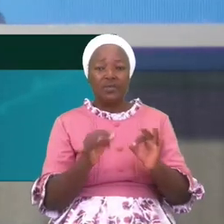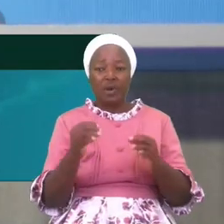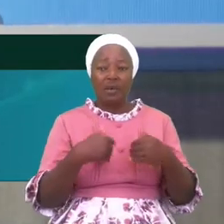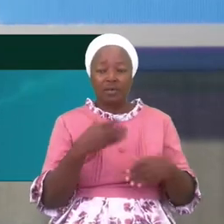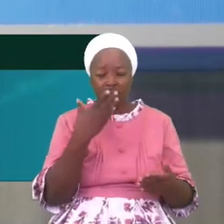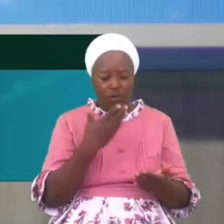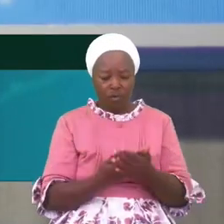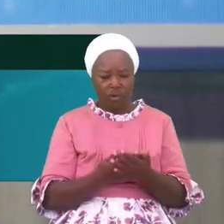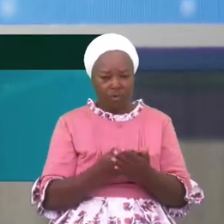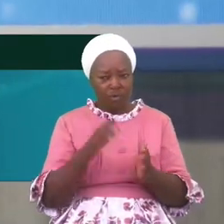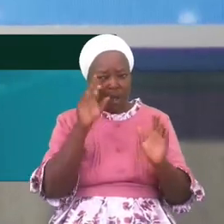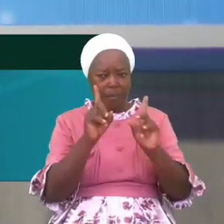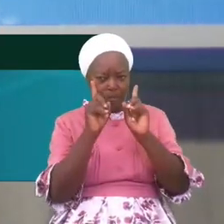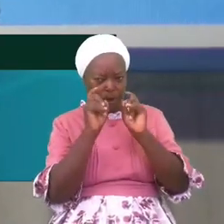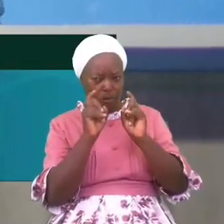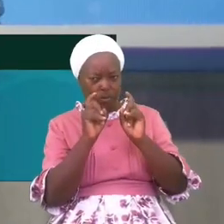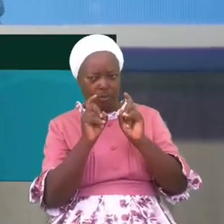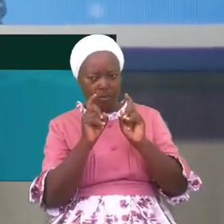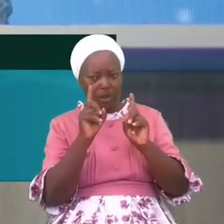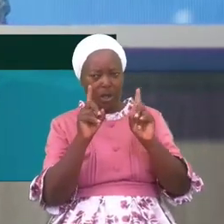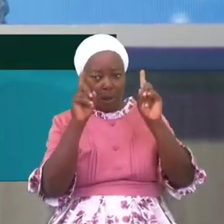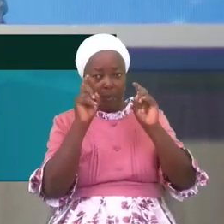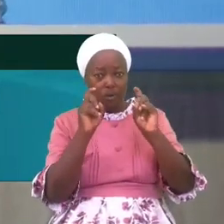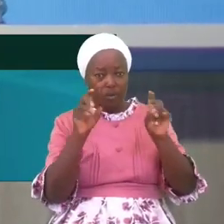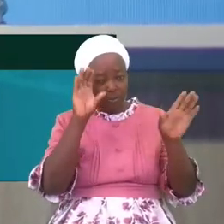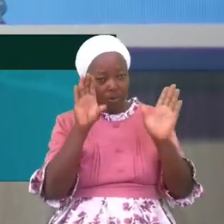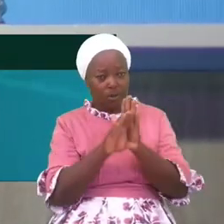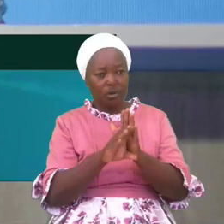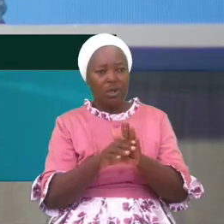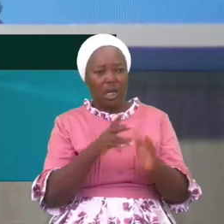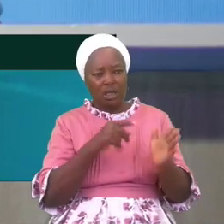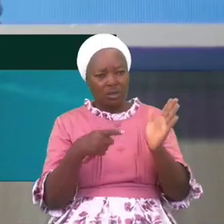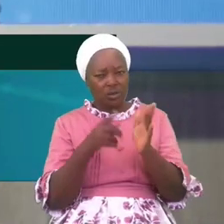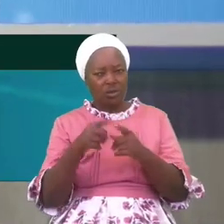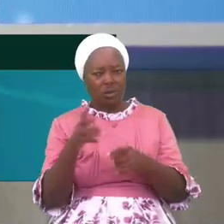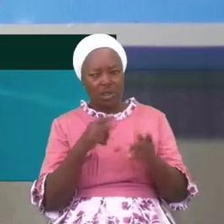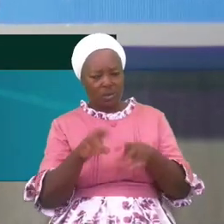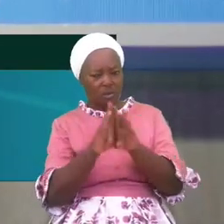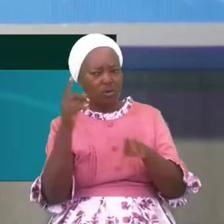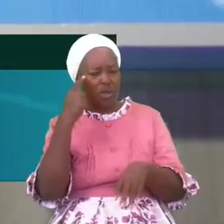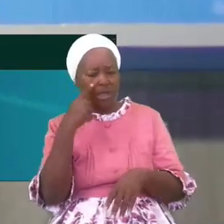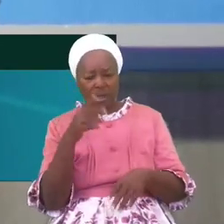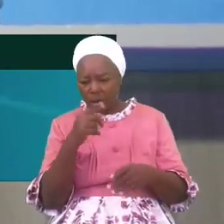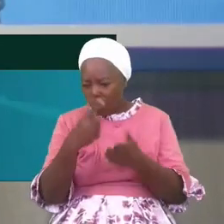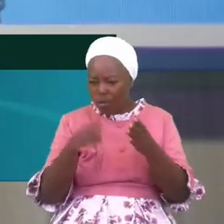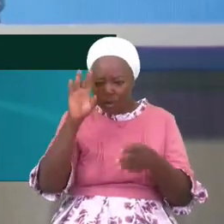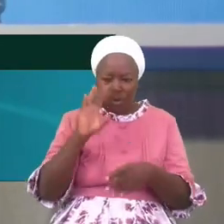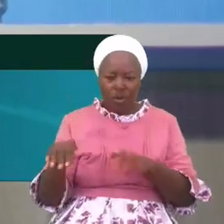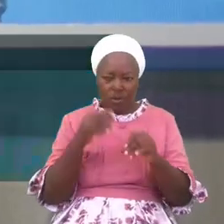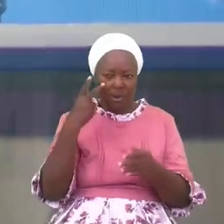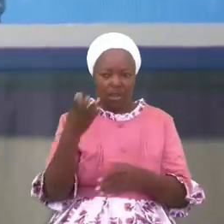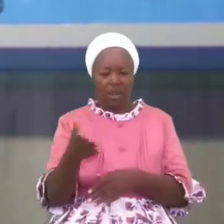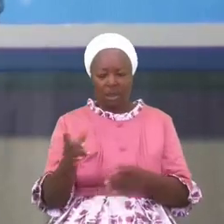eyes and will say, what colors do you see here? I don't see any color. It's not the fault in